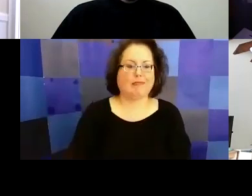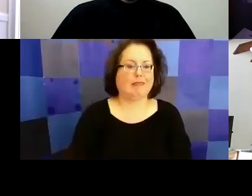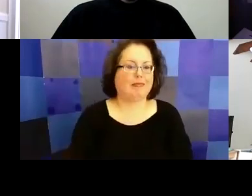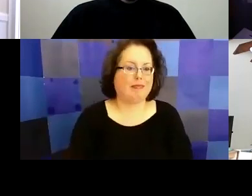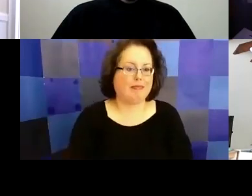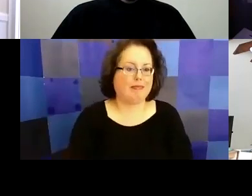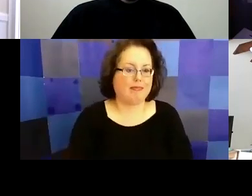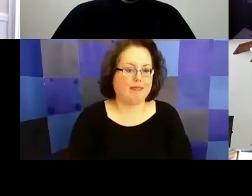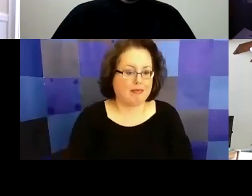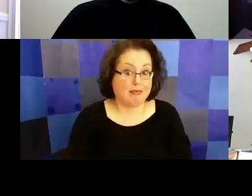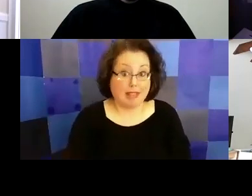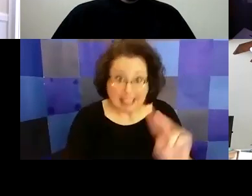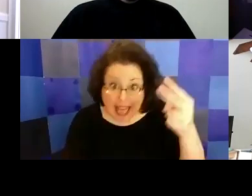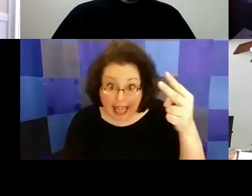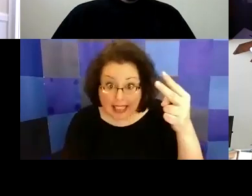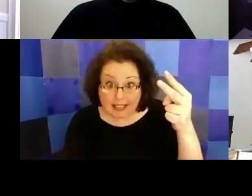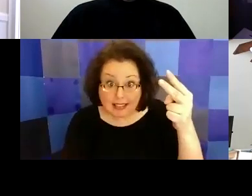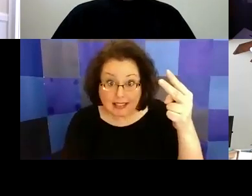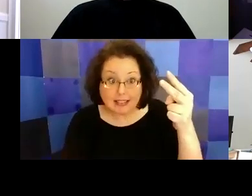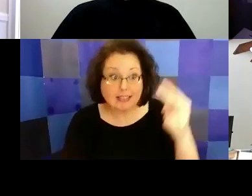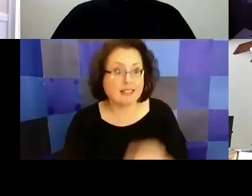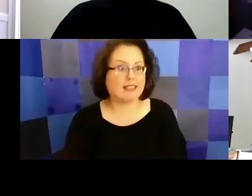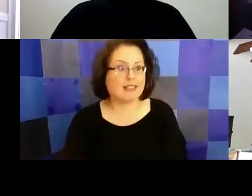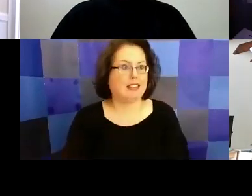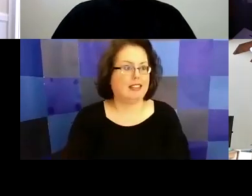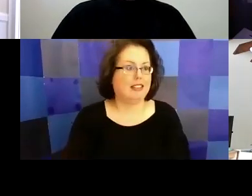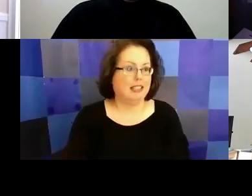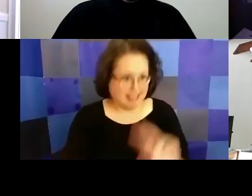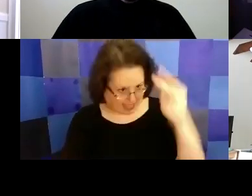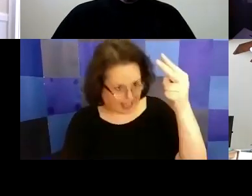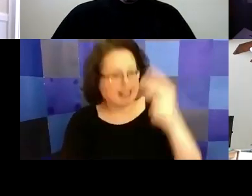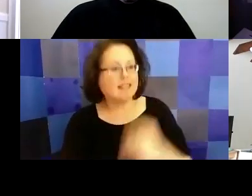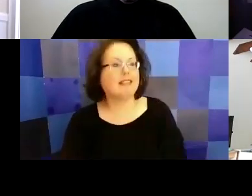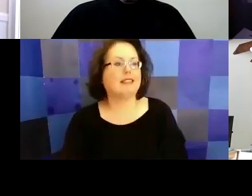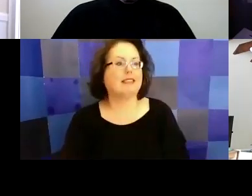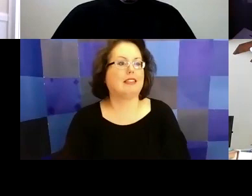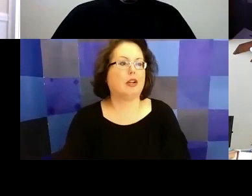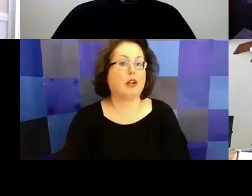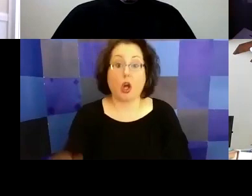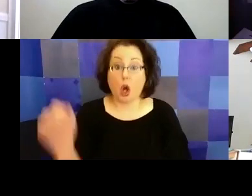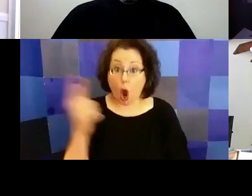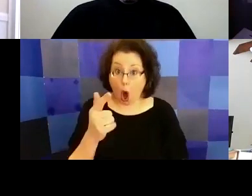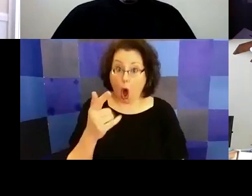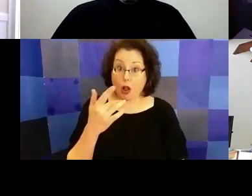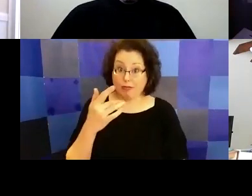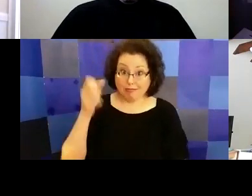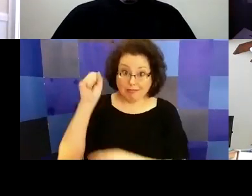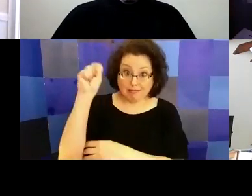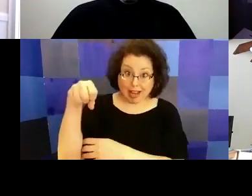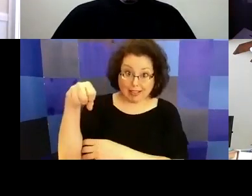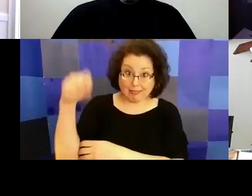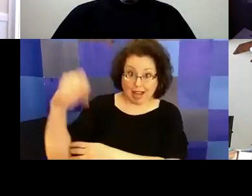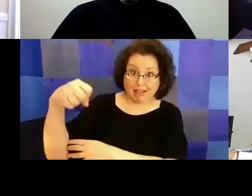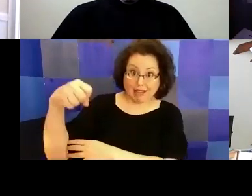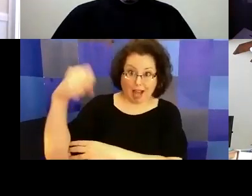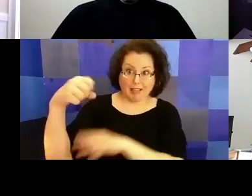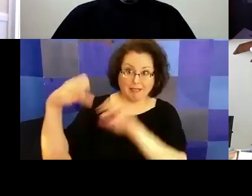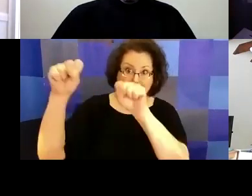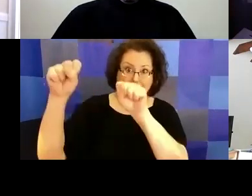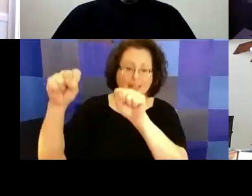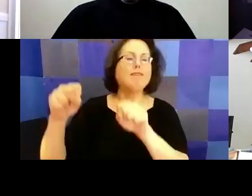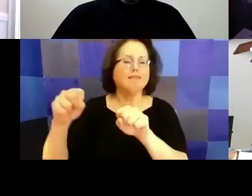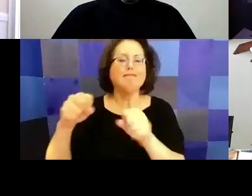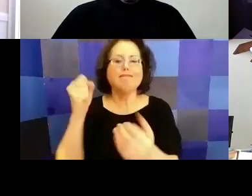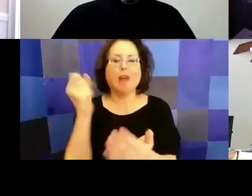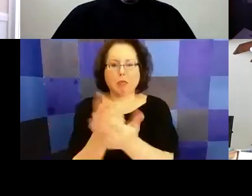Second, please. Second. So thank you. All in favor? Aye. Aye. Proclamations are approved.